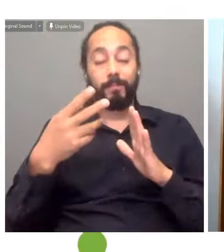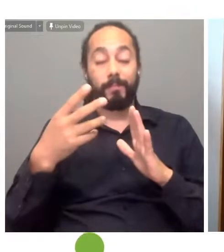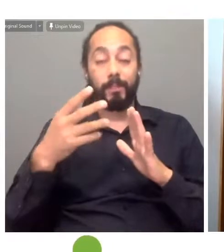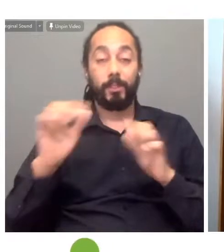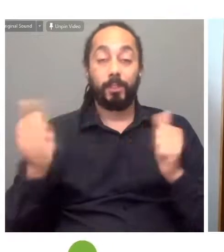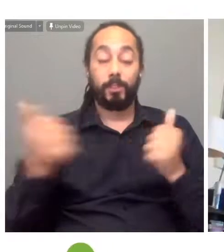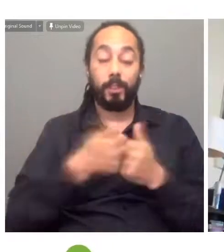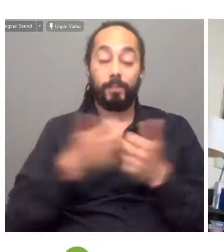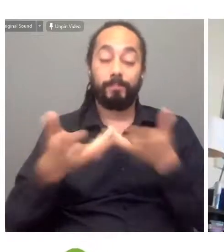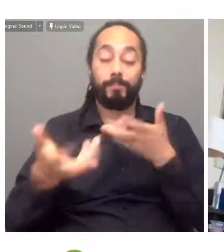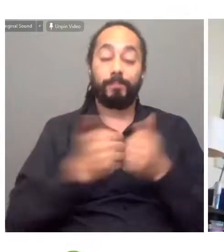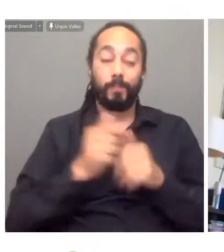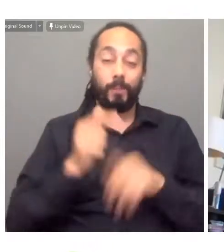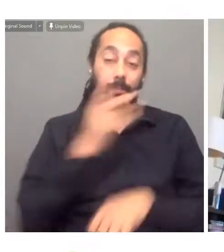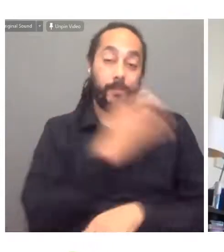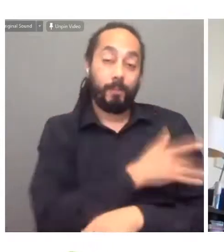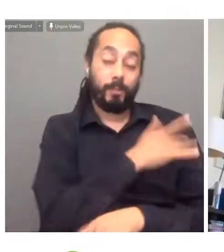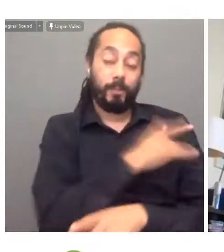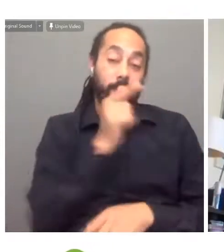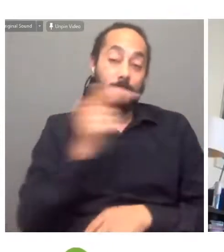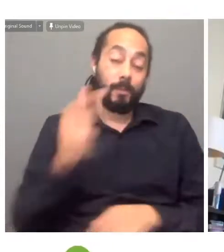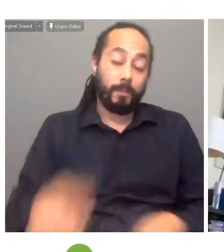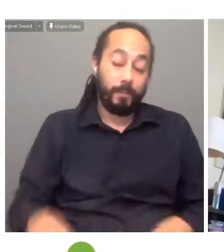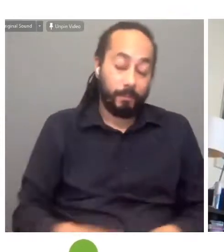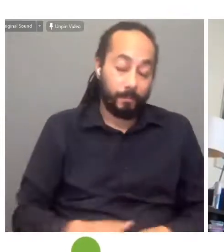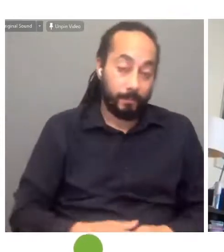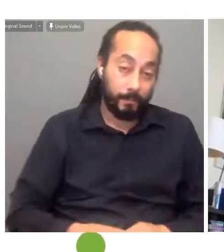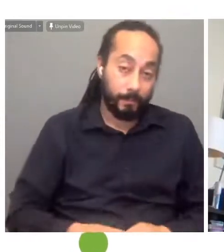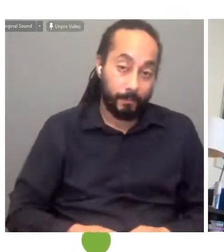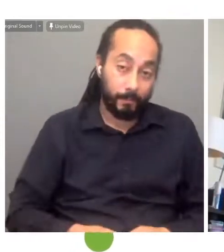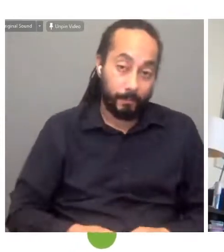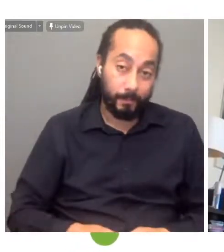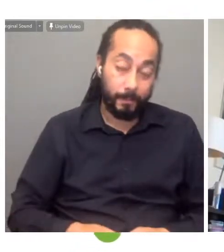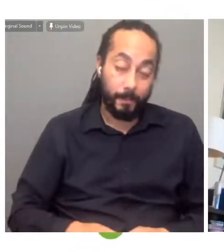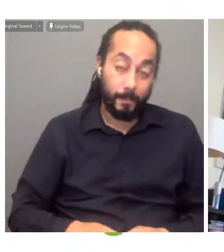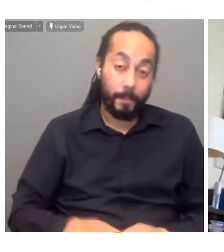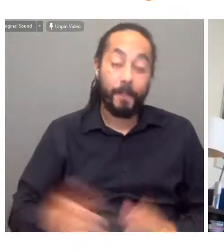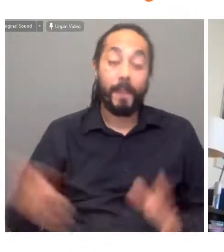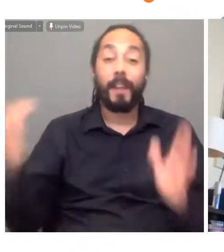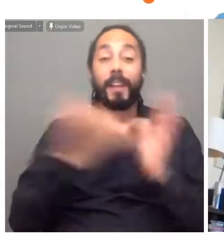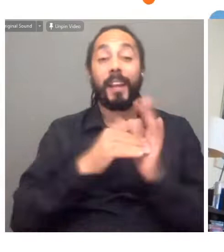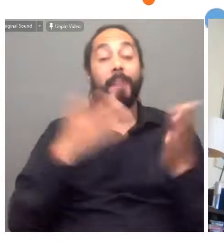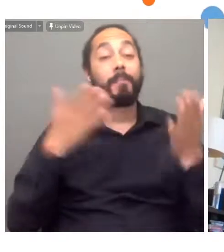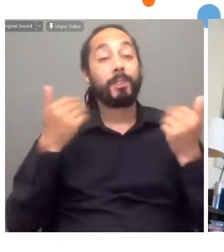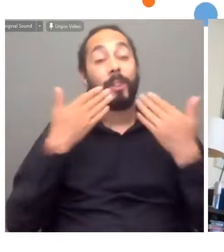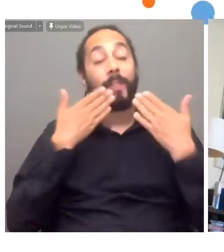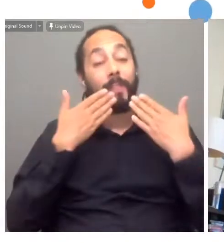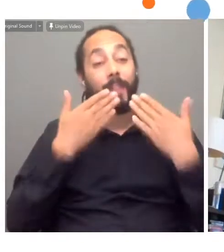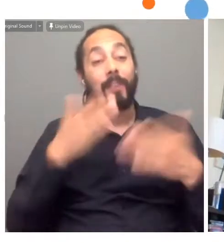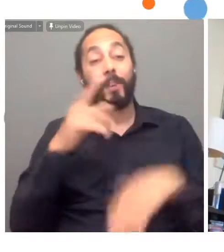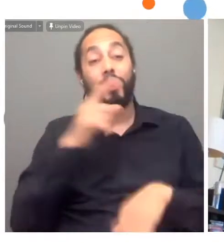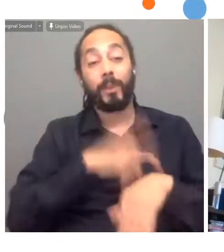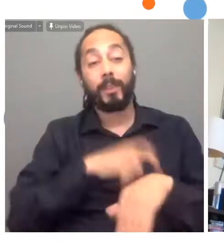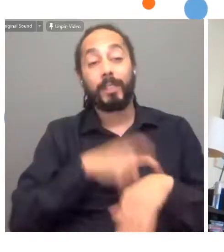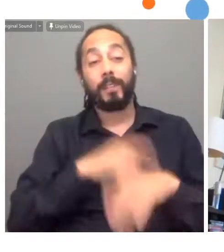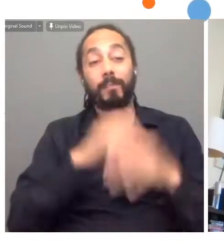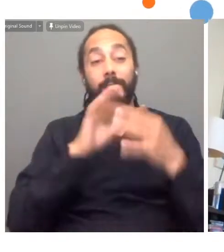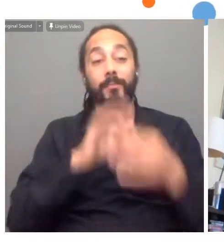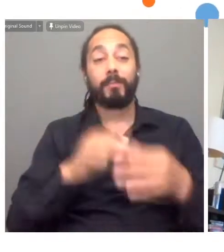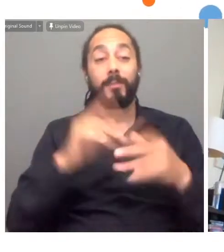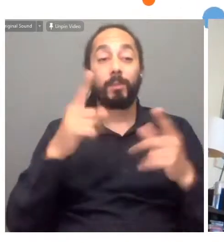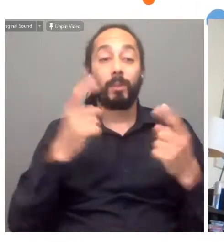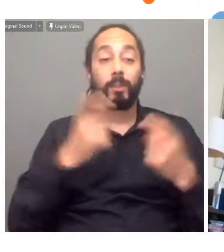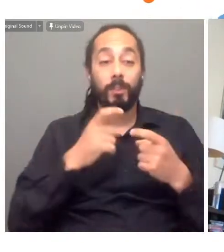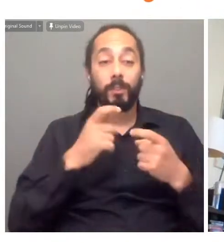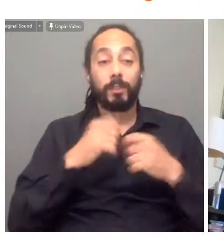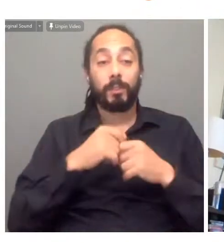you. Absolutely. Again, I want to thank you, Minister, for your time on all of these questions that came